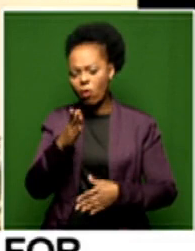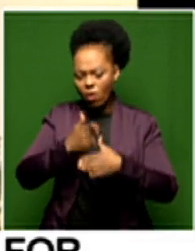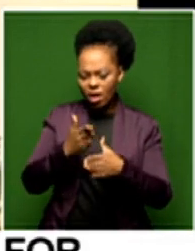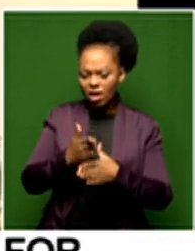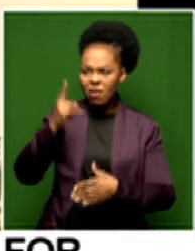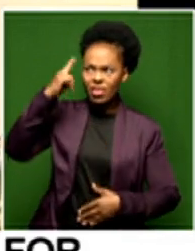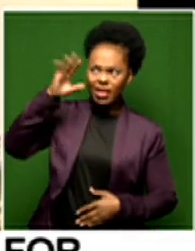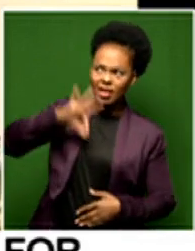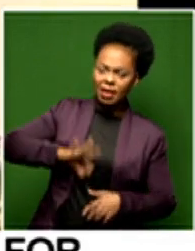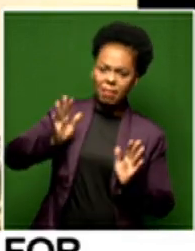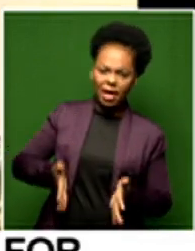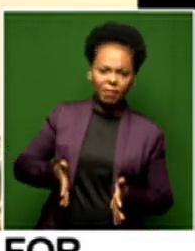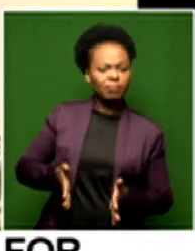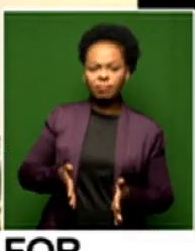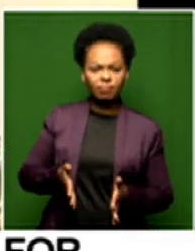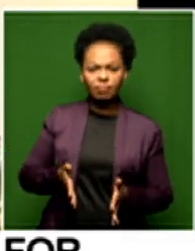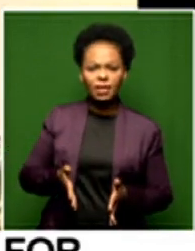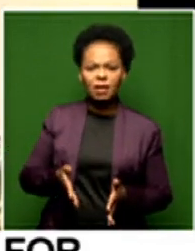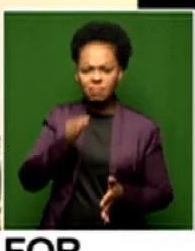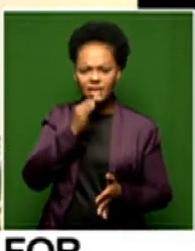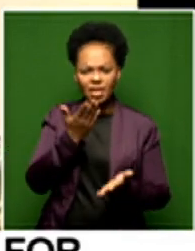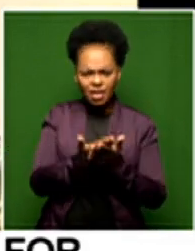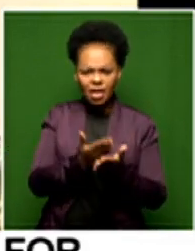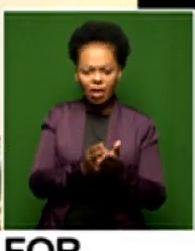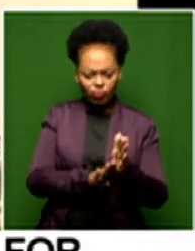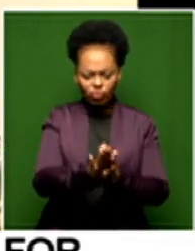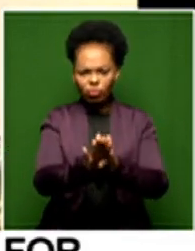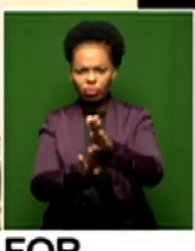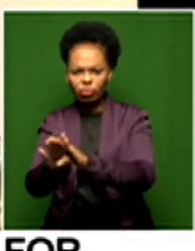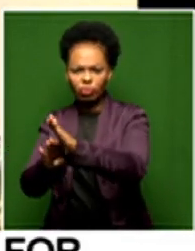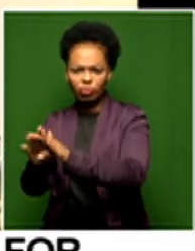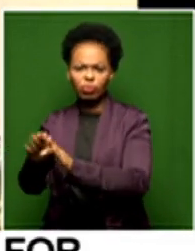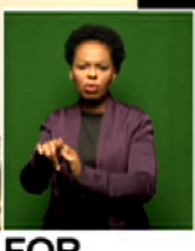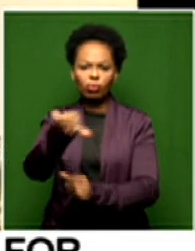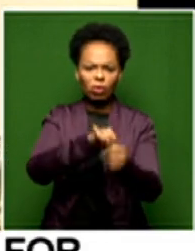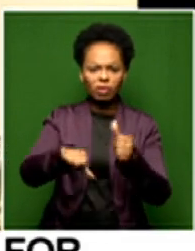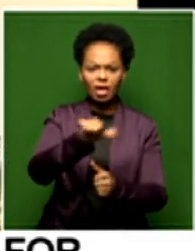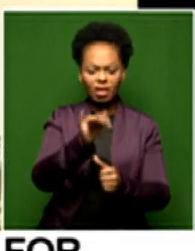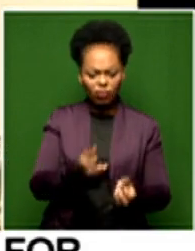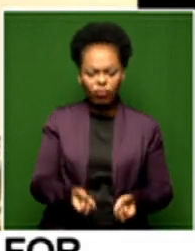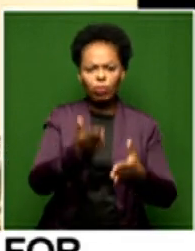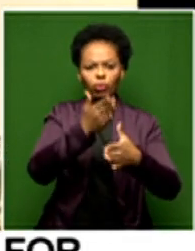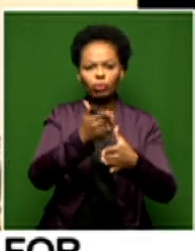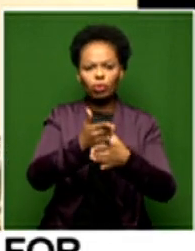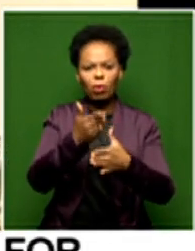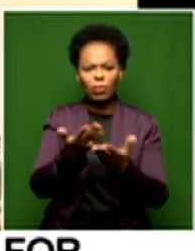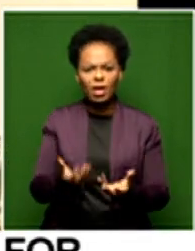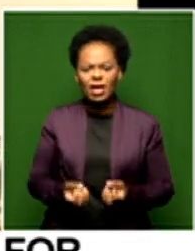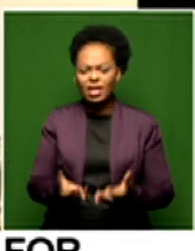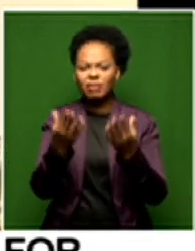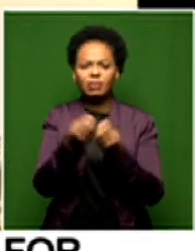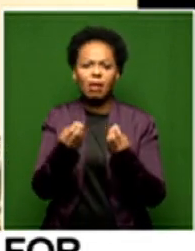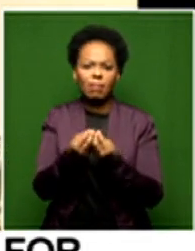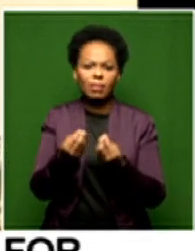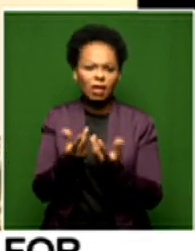you think of it, you know, it is our ticket to ride in society. It gives you purpose, it gives you structure, it gives you a role. You're